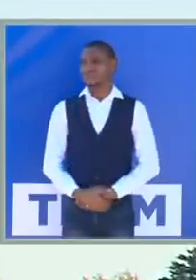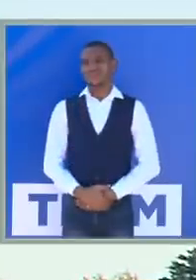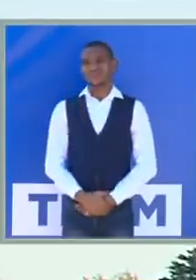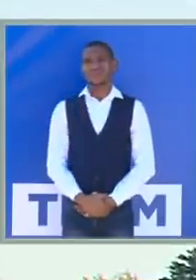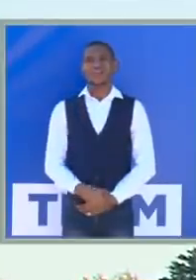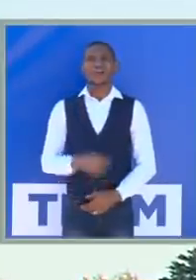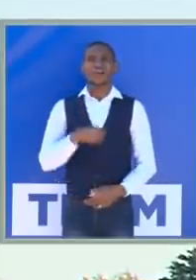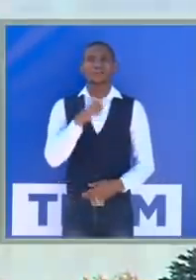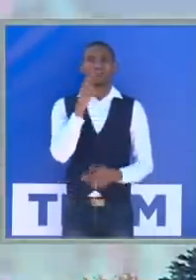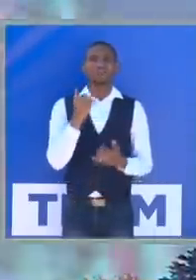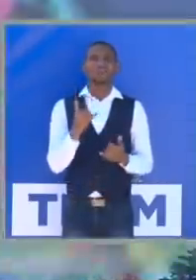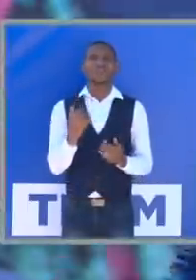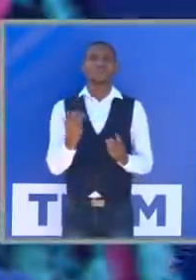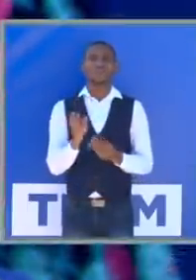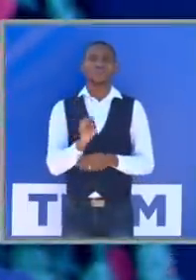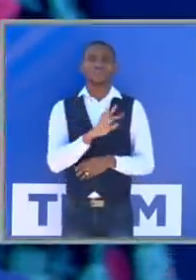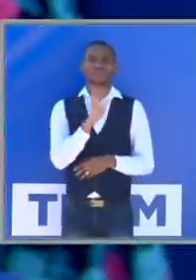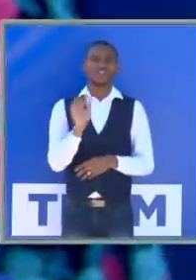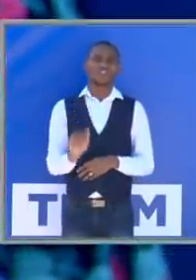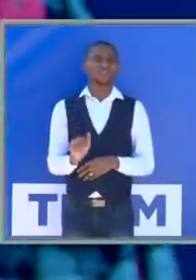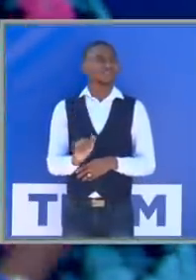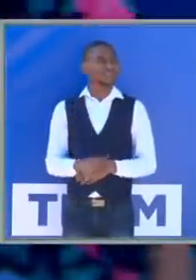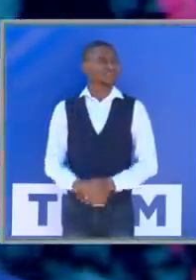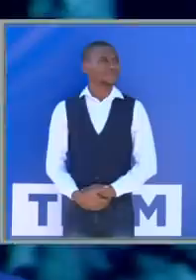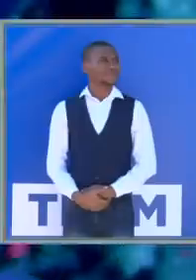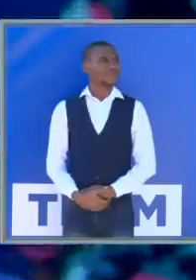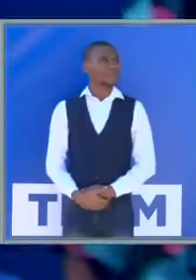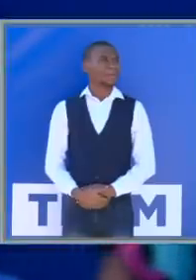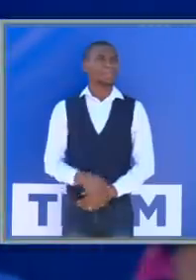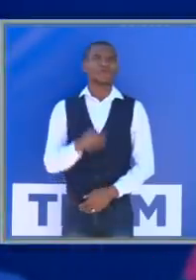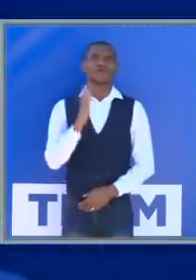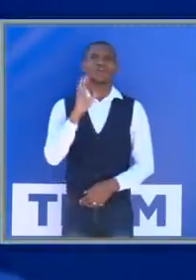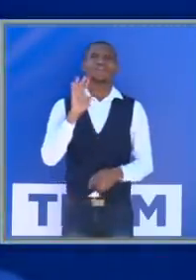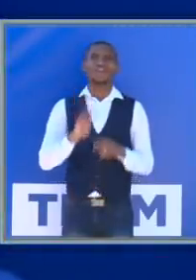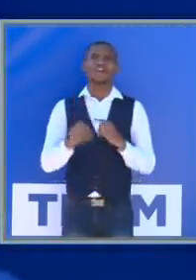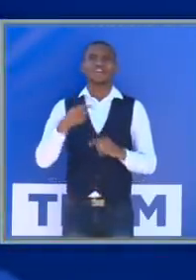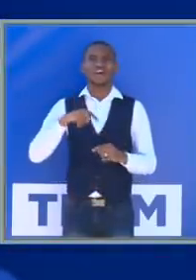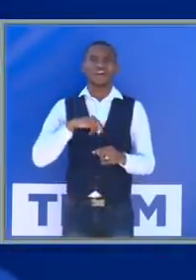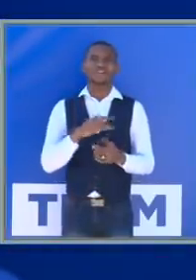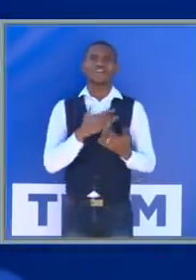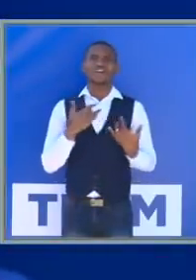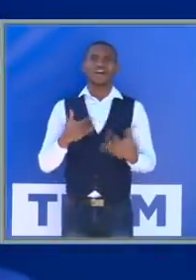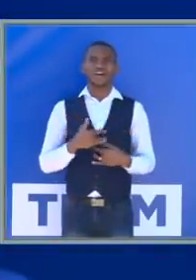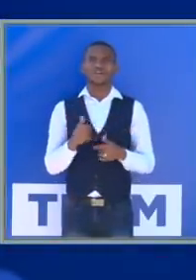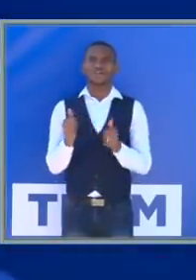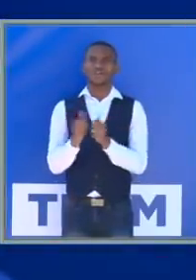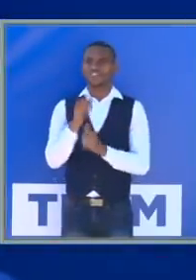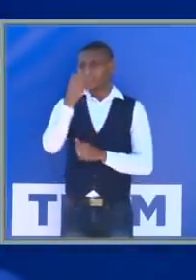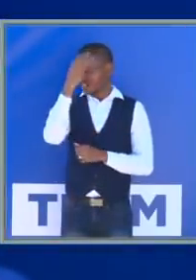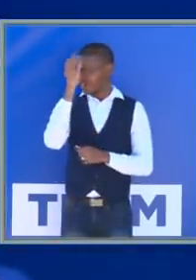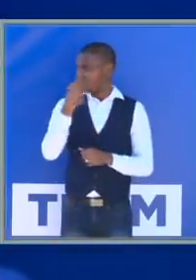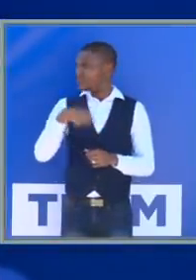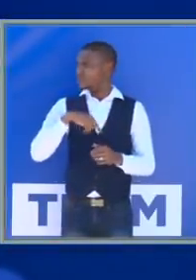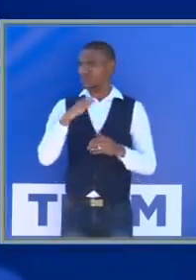I'm telling you, people of this country, you will find us at the heart of coalition governments as we build